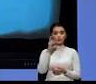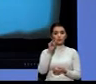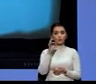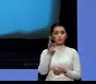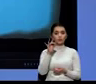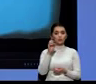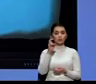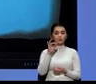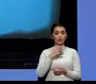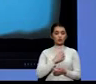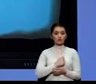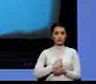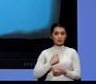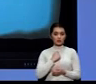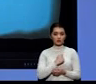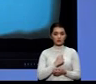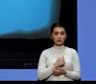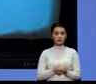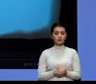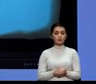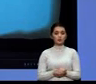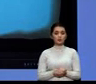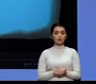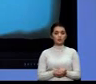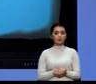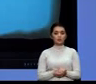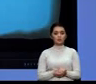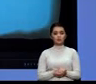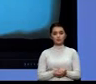Xuni biyron, jahli chiqqan.